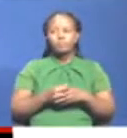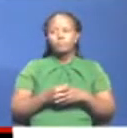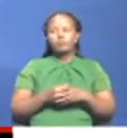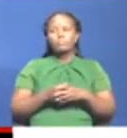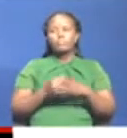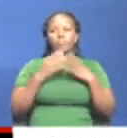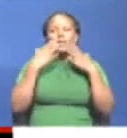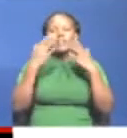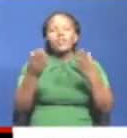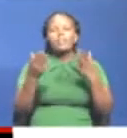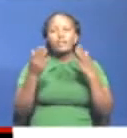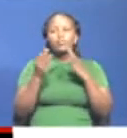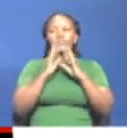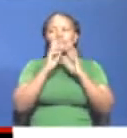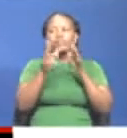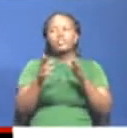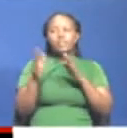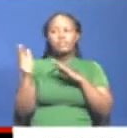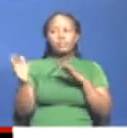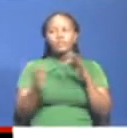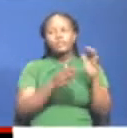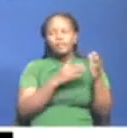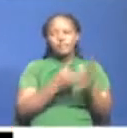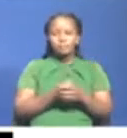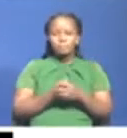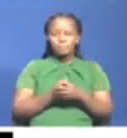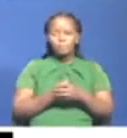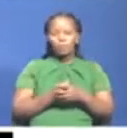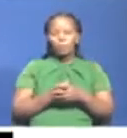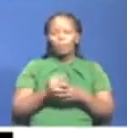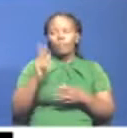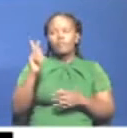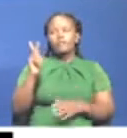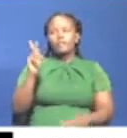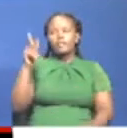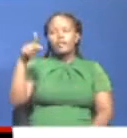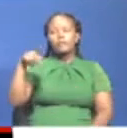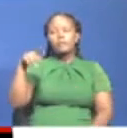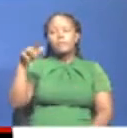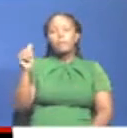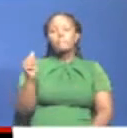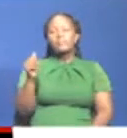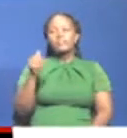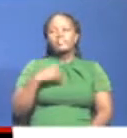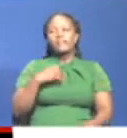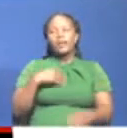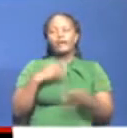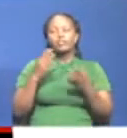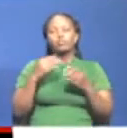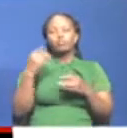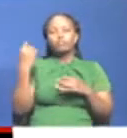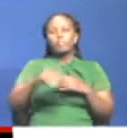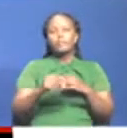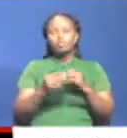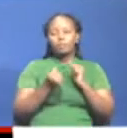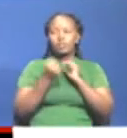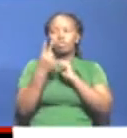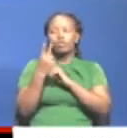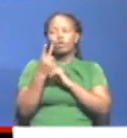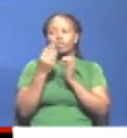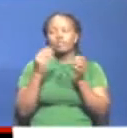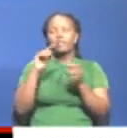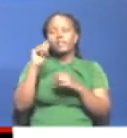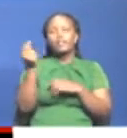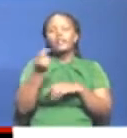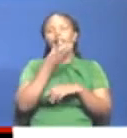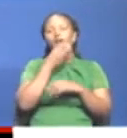Thank you, Dan, for that report. Moving on, the Kenya Ports Authority stretched their unbeaten run to 12 games in the Kenya Volleyball Men's League